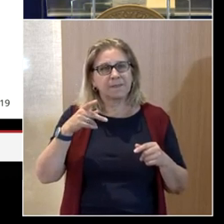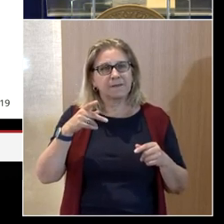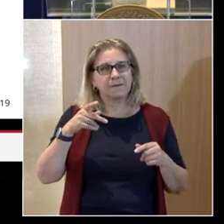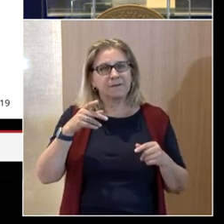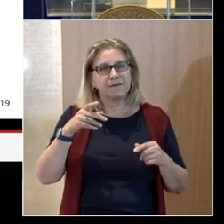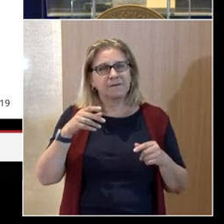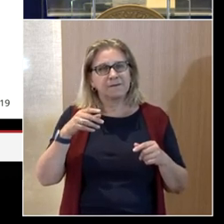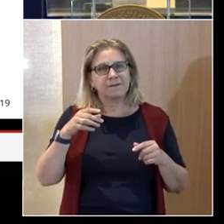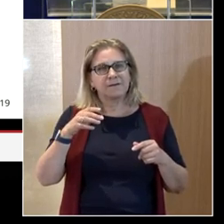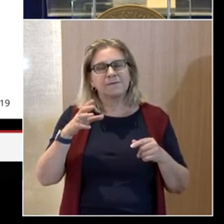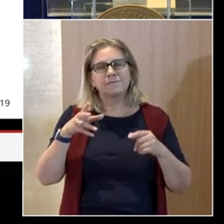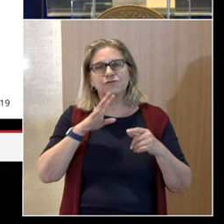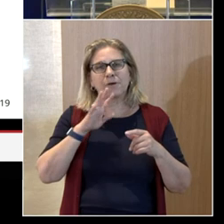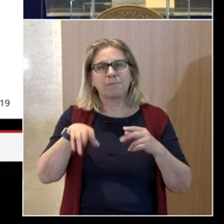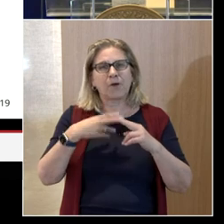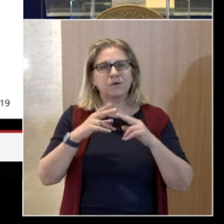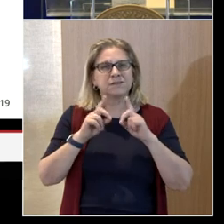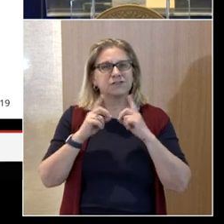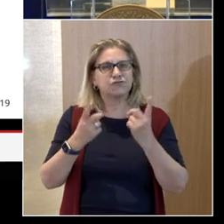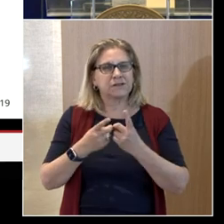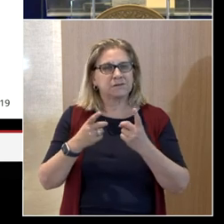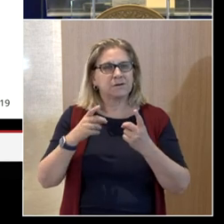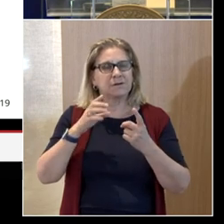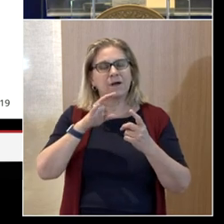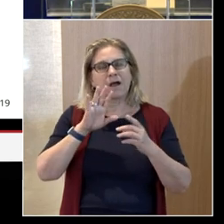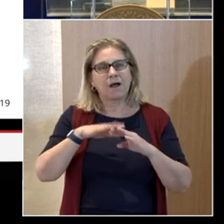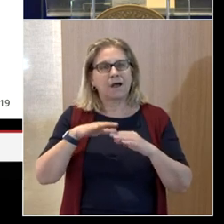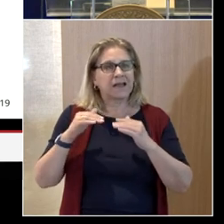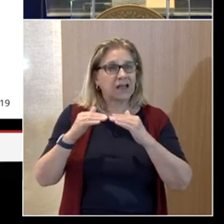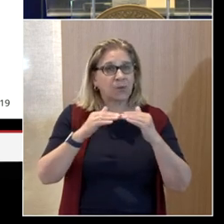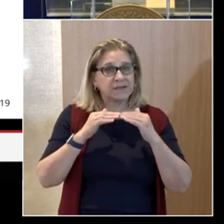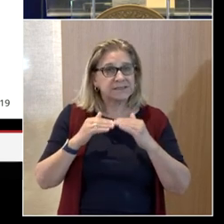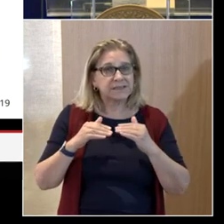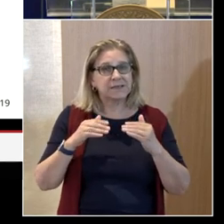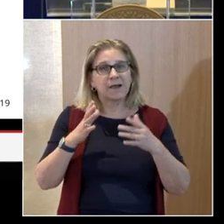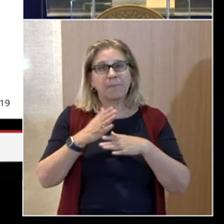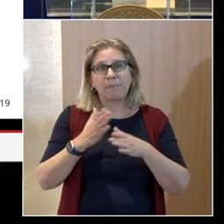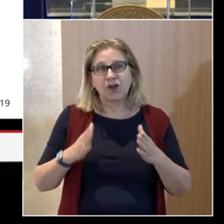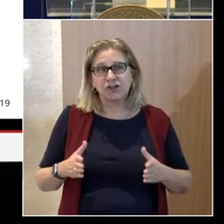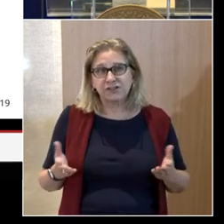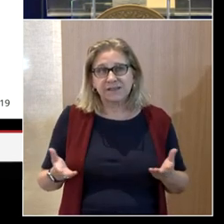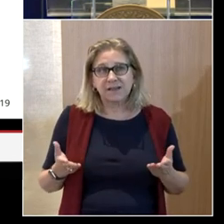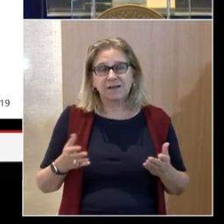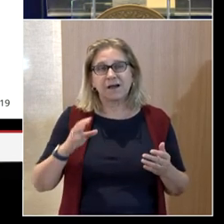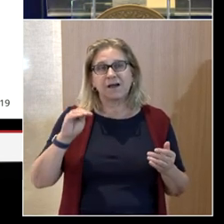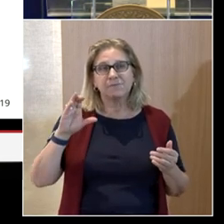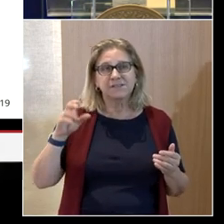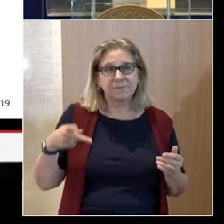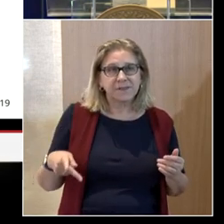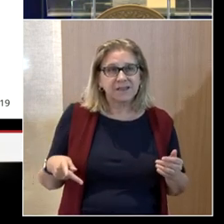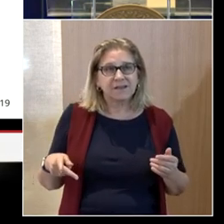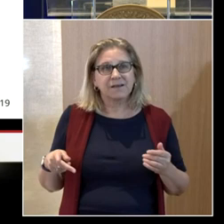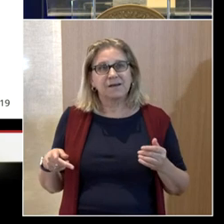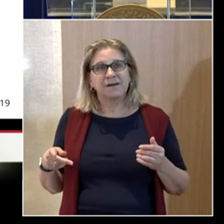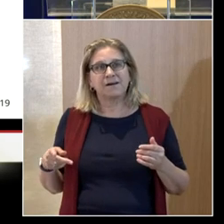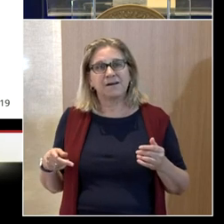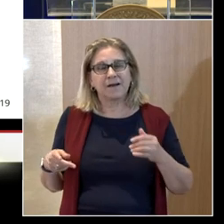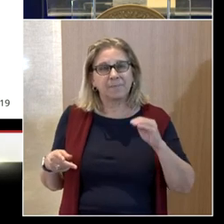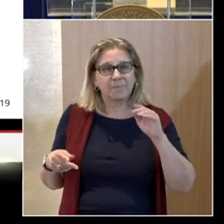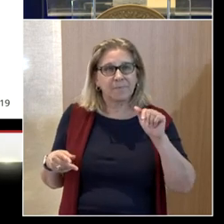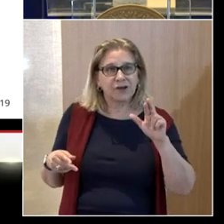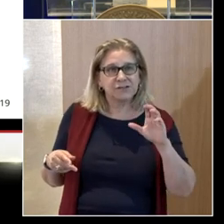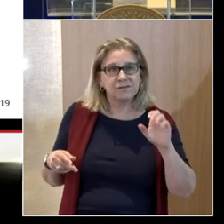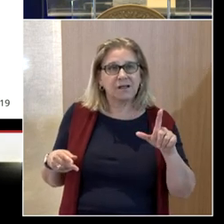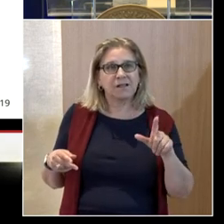then I see we have our federal partners here. I see NCPC and Marcel Acosta. Your Penn Avenue